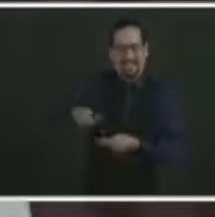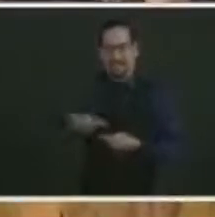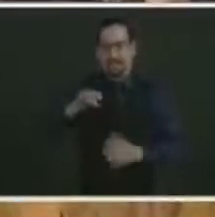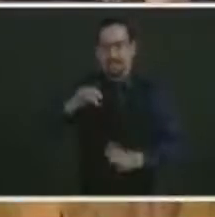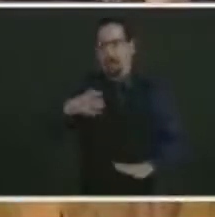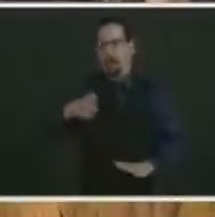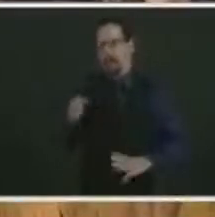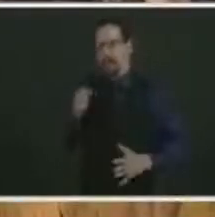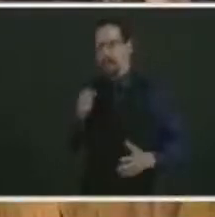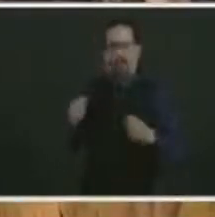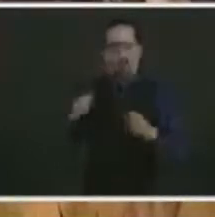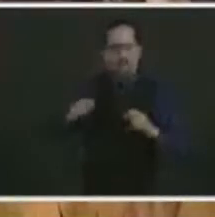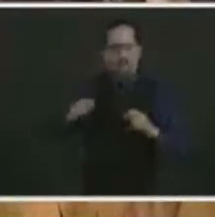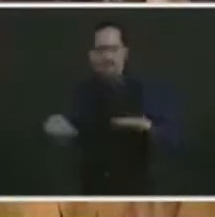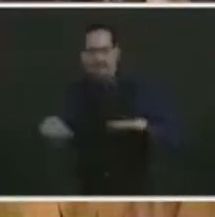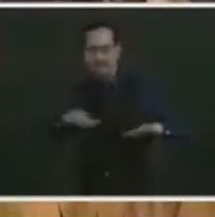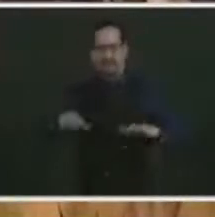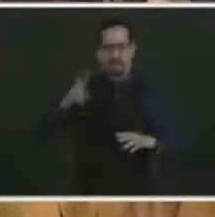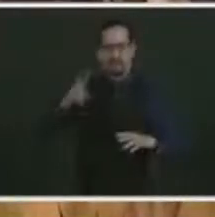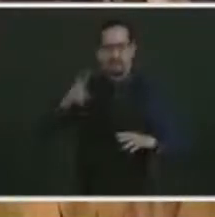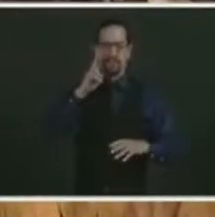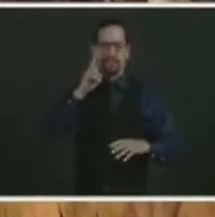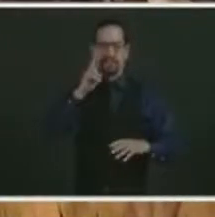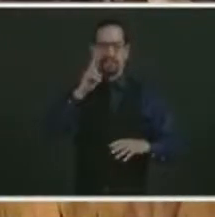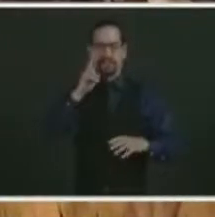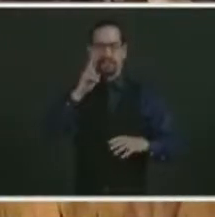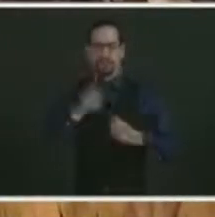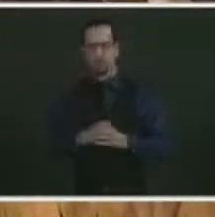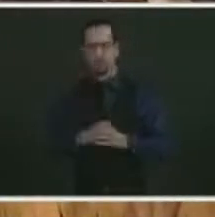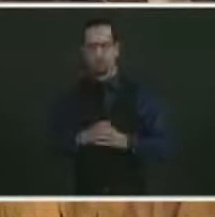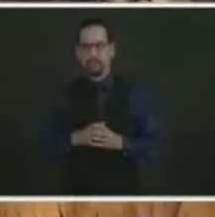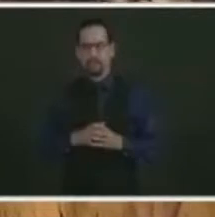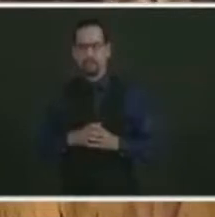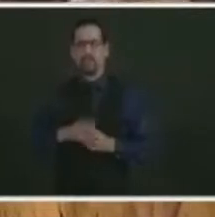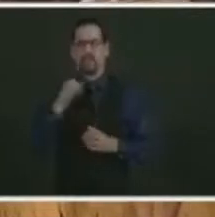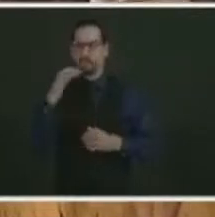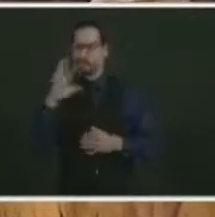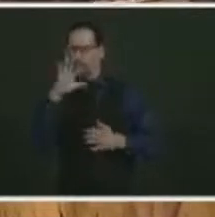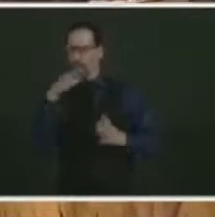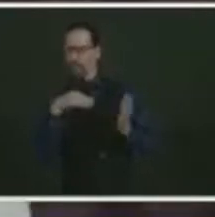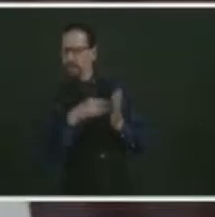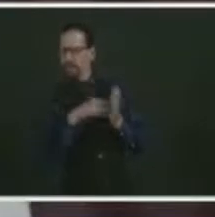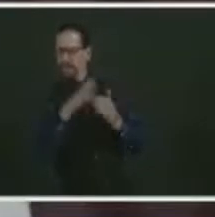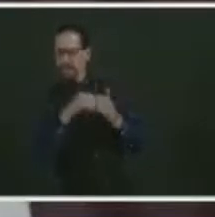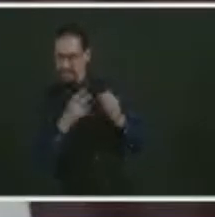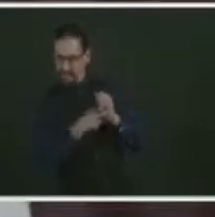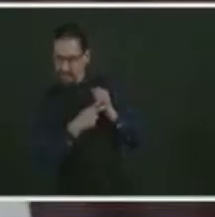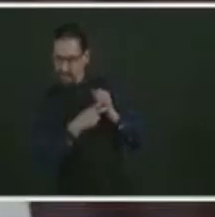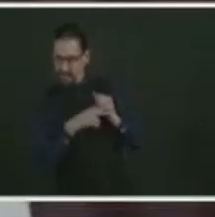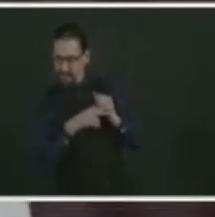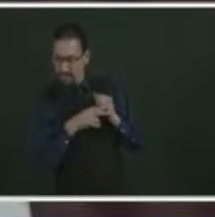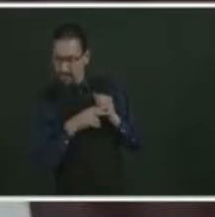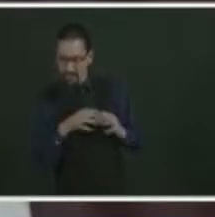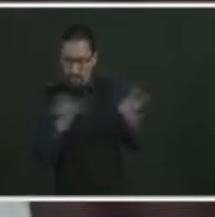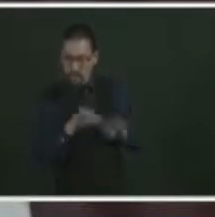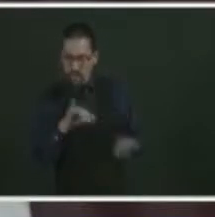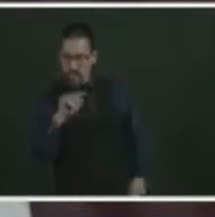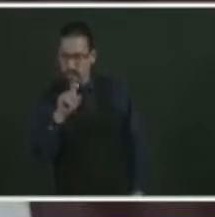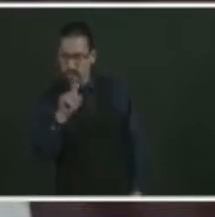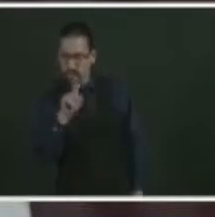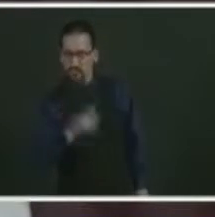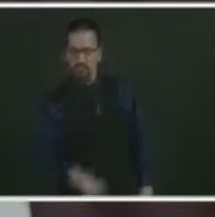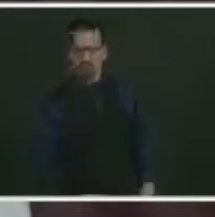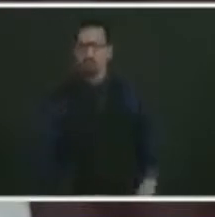harmless. How significant is the $5 million savings? In an era where we are looking at